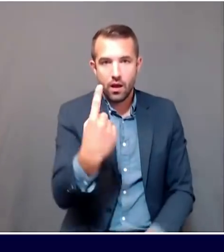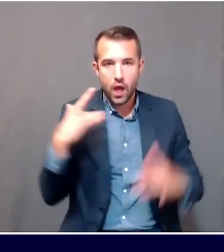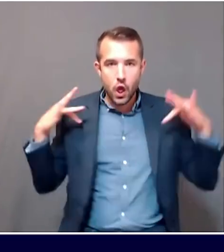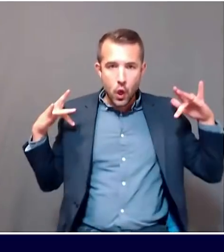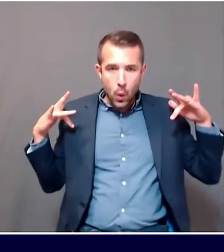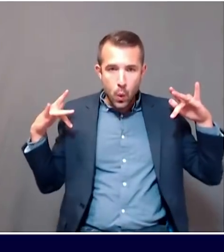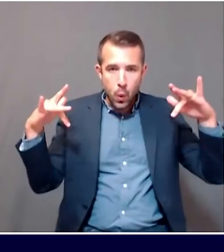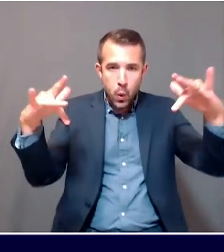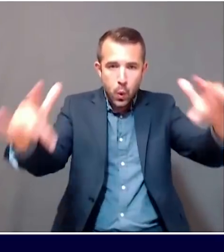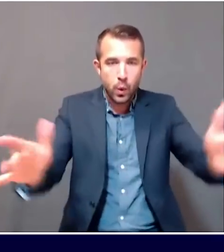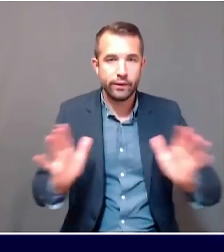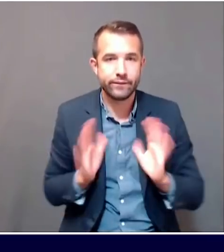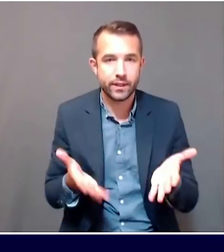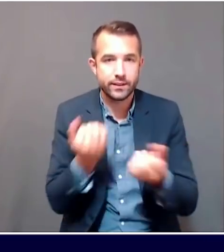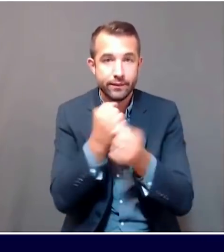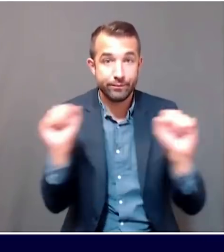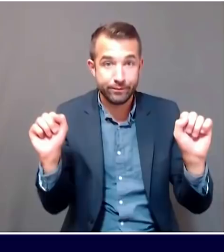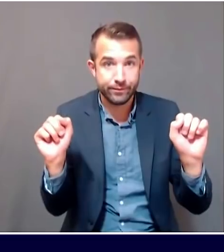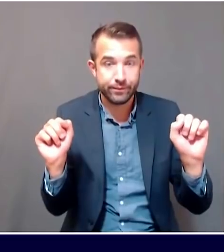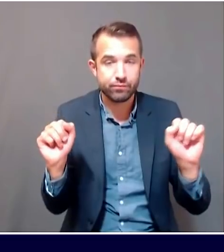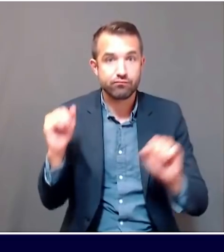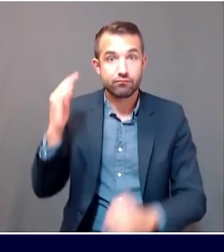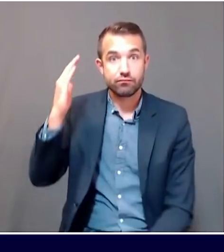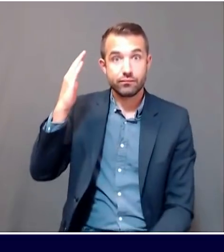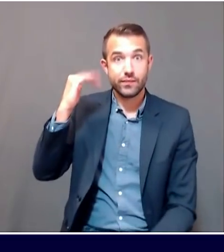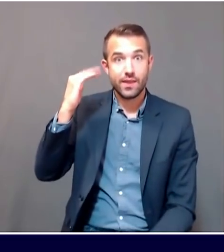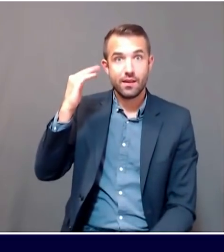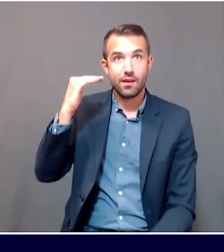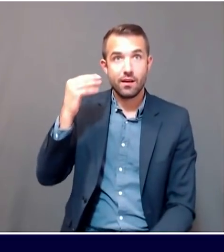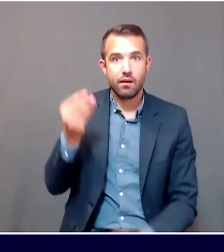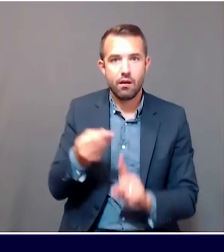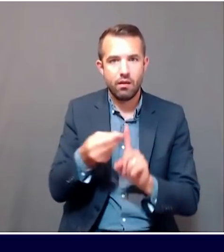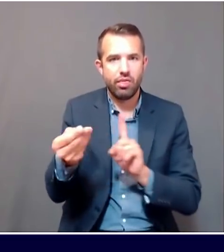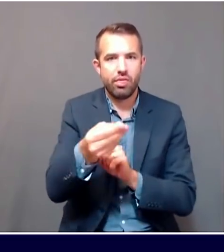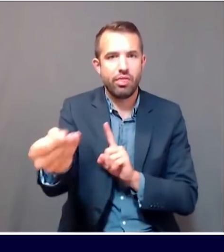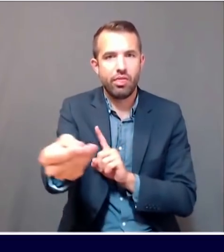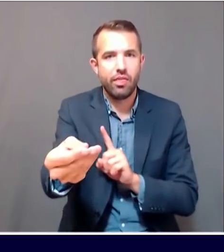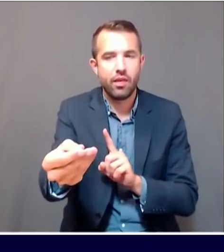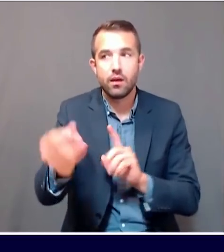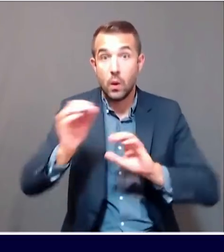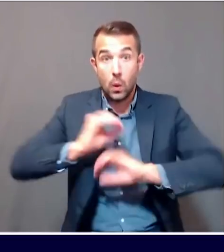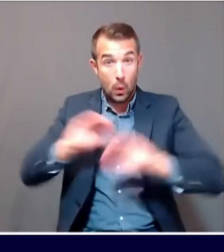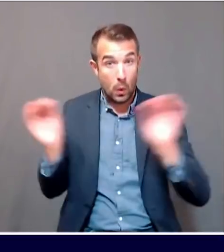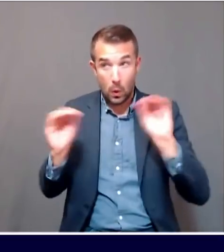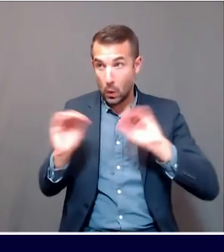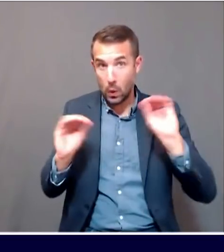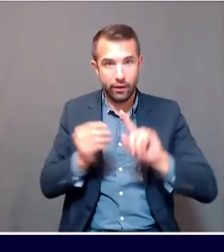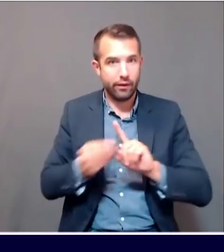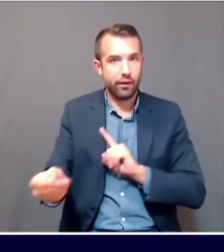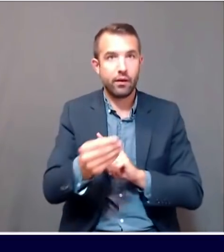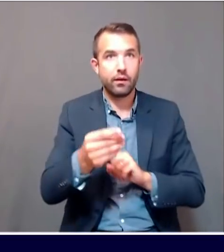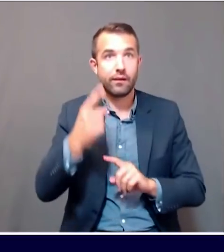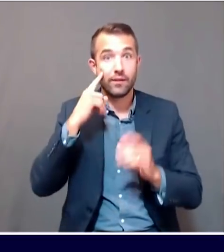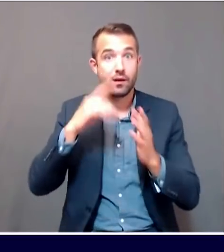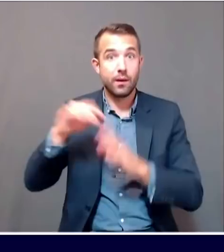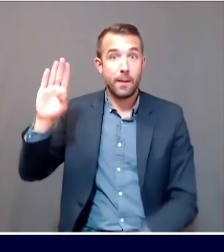risk. But if you're staying in downtown Bar Harbor and you want to walk around the square, it's going to be really difficult